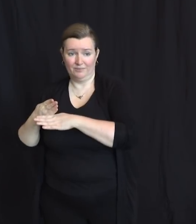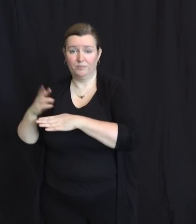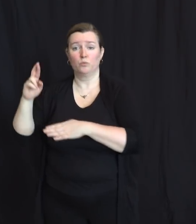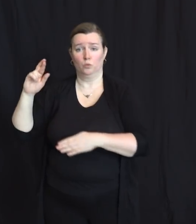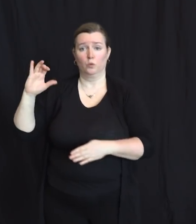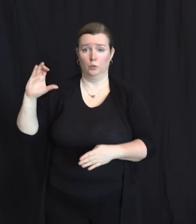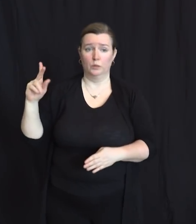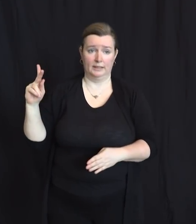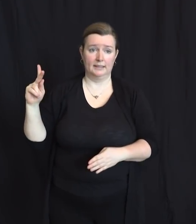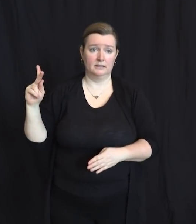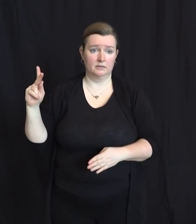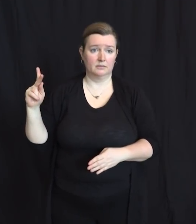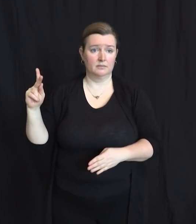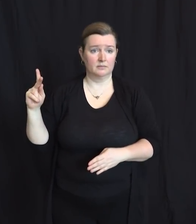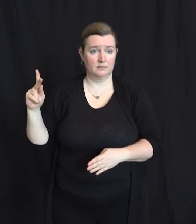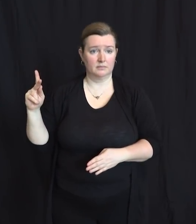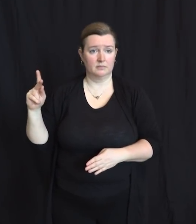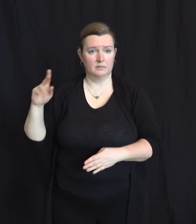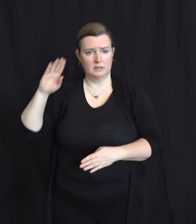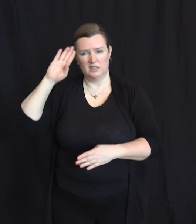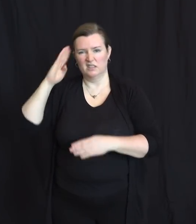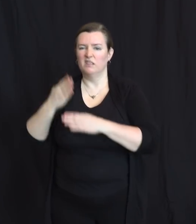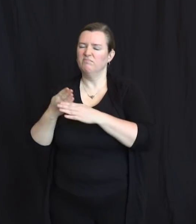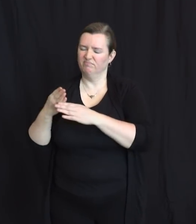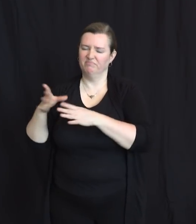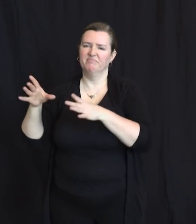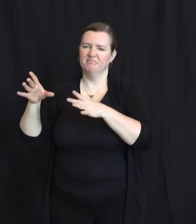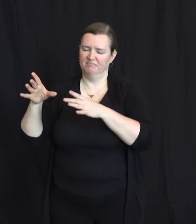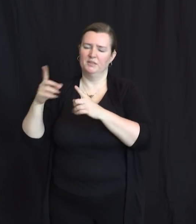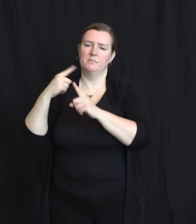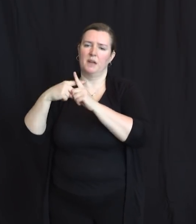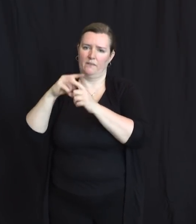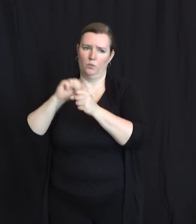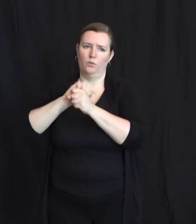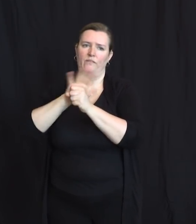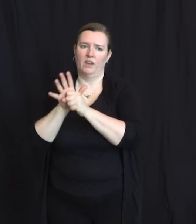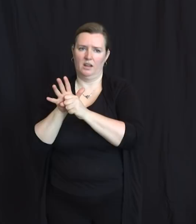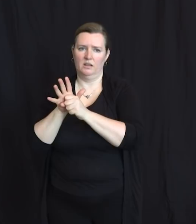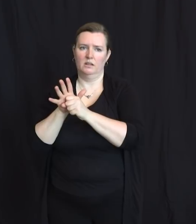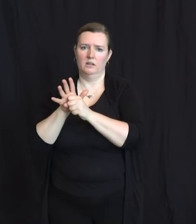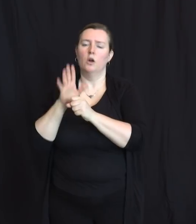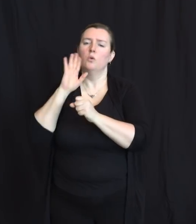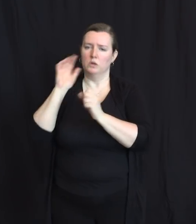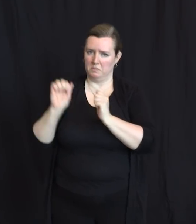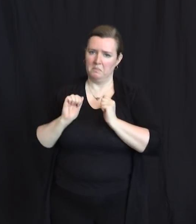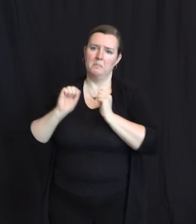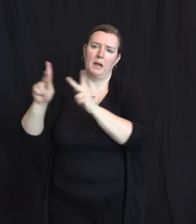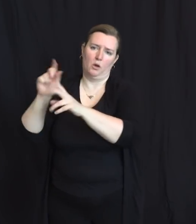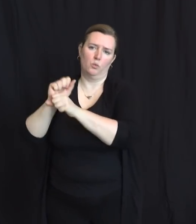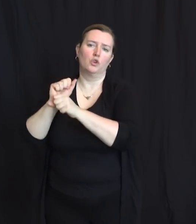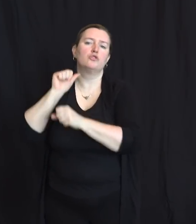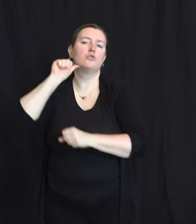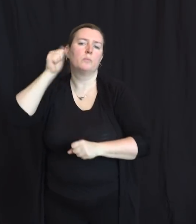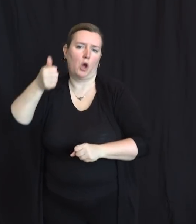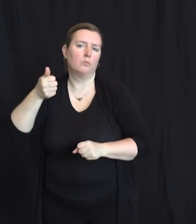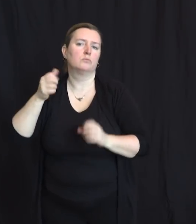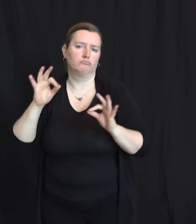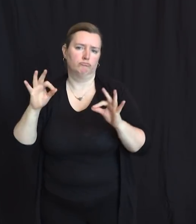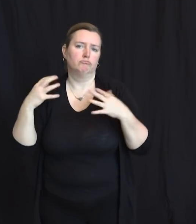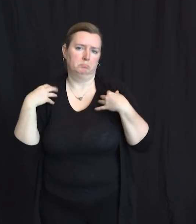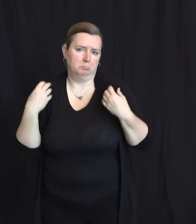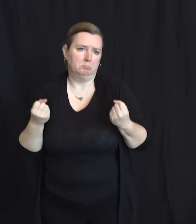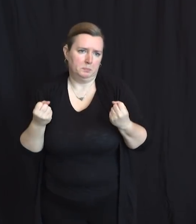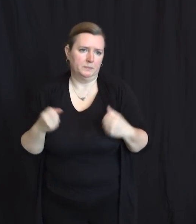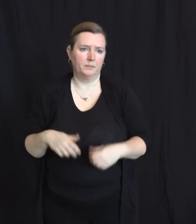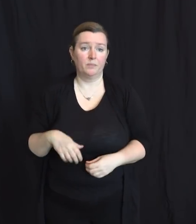tested positive and got his first day back with the Wayne PD tomorrow. His other son, David,